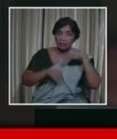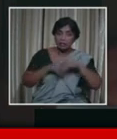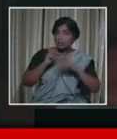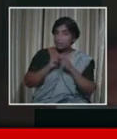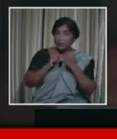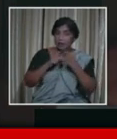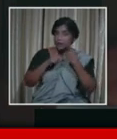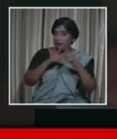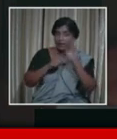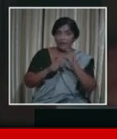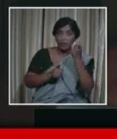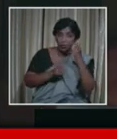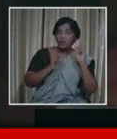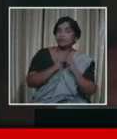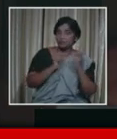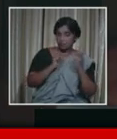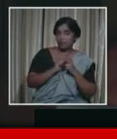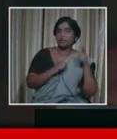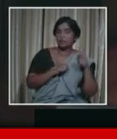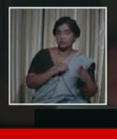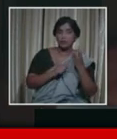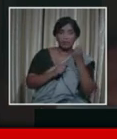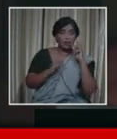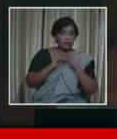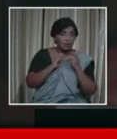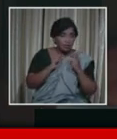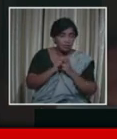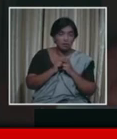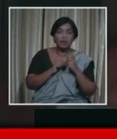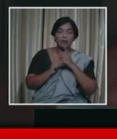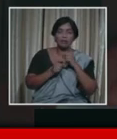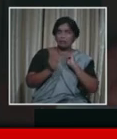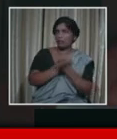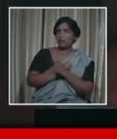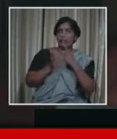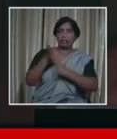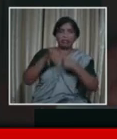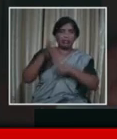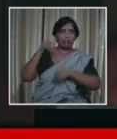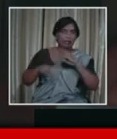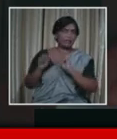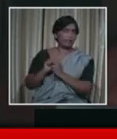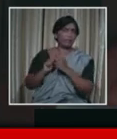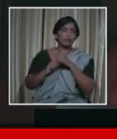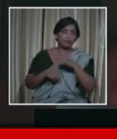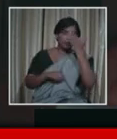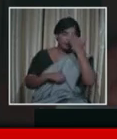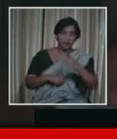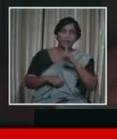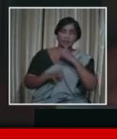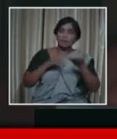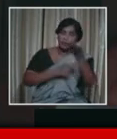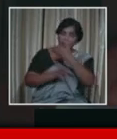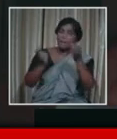The economic crisis had led to this political crisis That is why we have been begging all parties across the